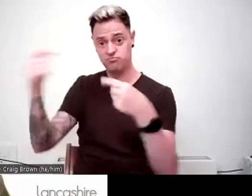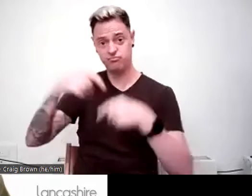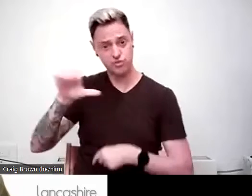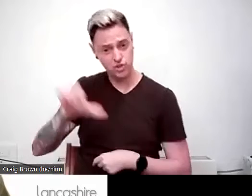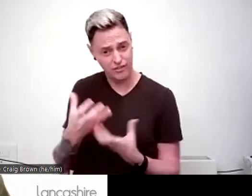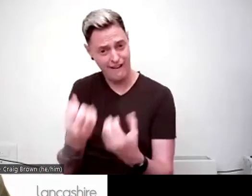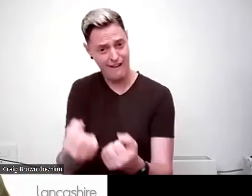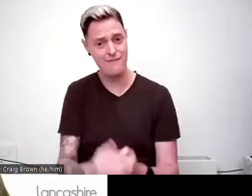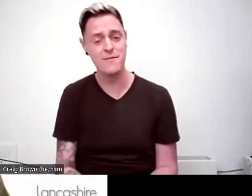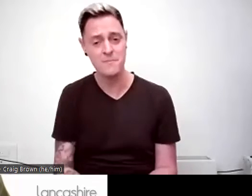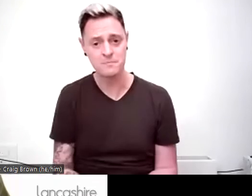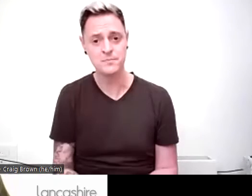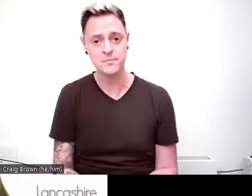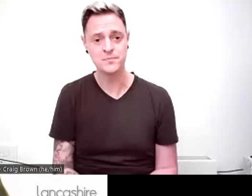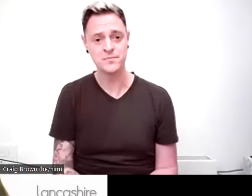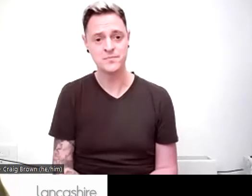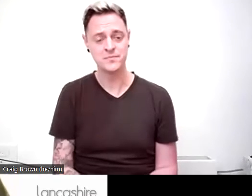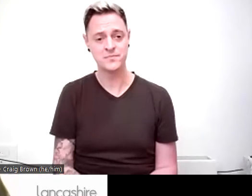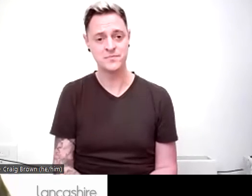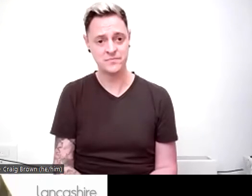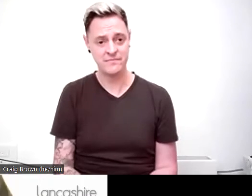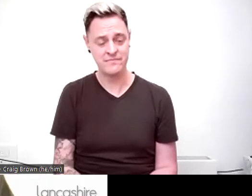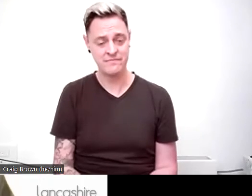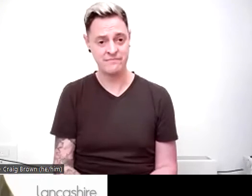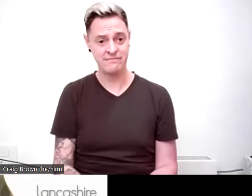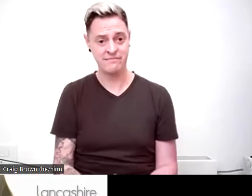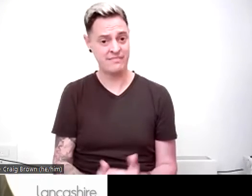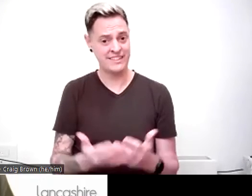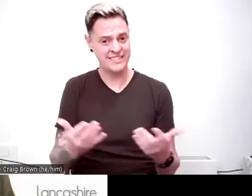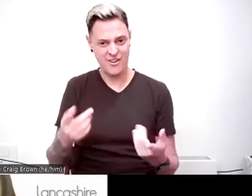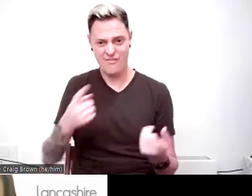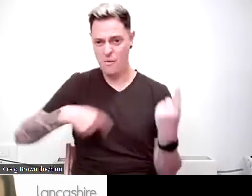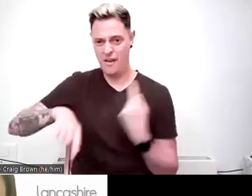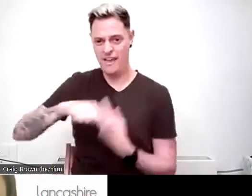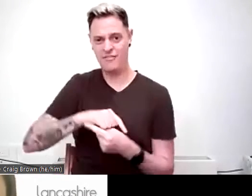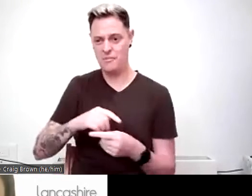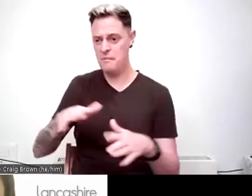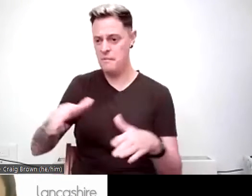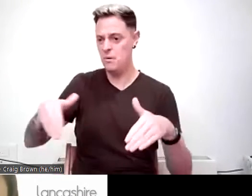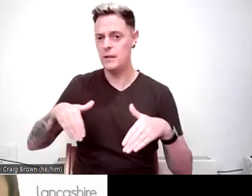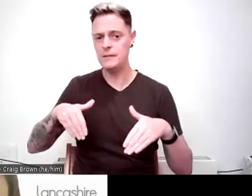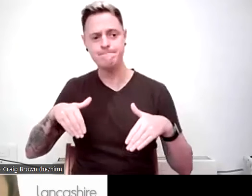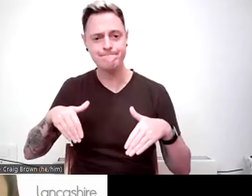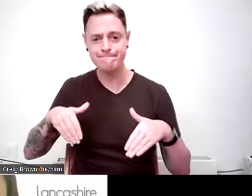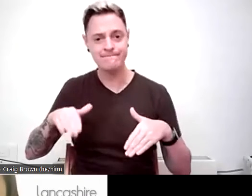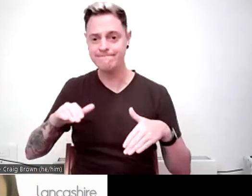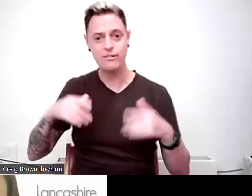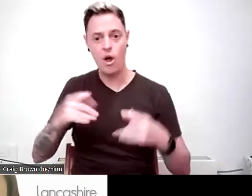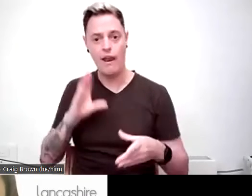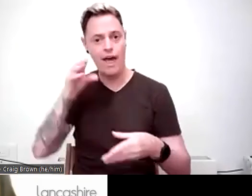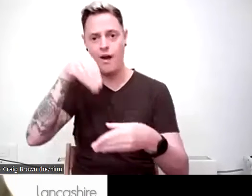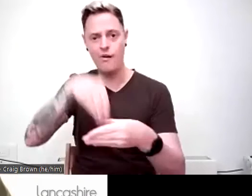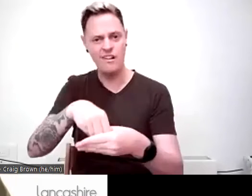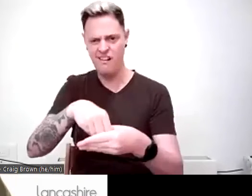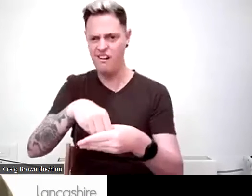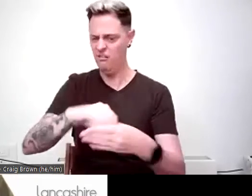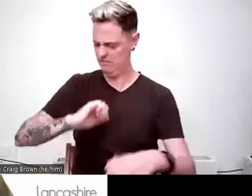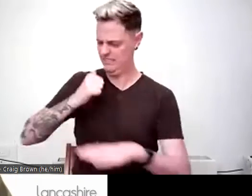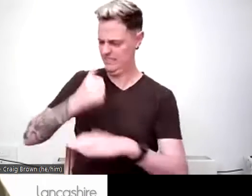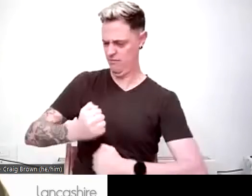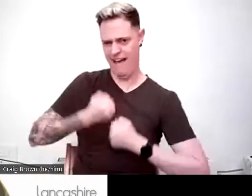So yeah, we shouldn't really be cut off from those things. And I think as well, that goes hand in hand with the fact that